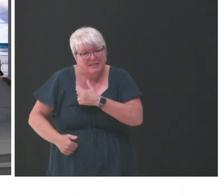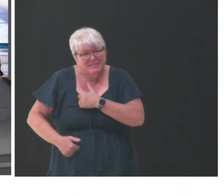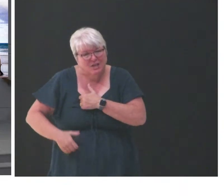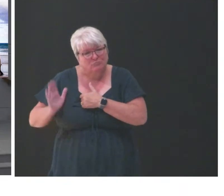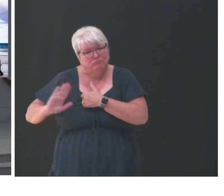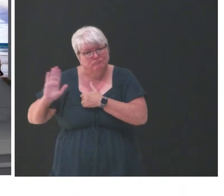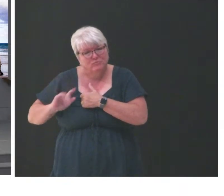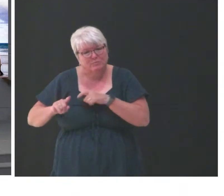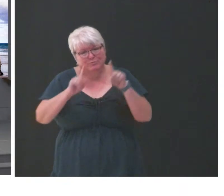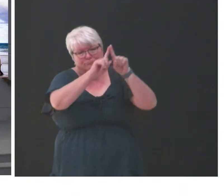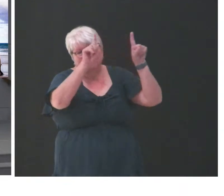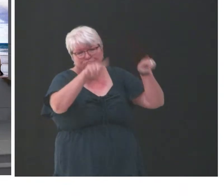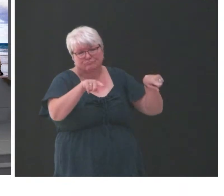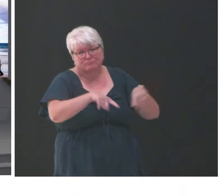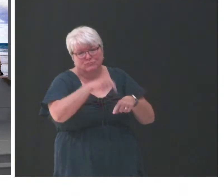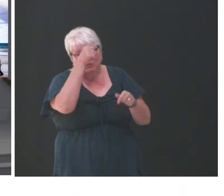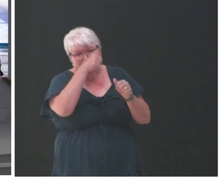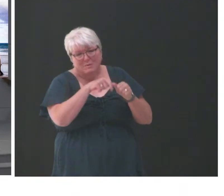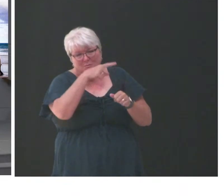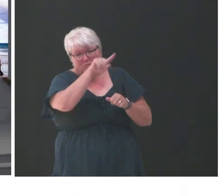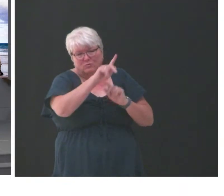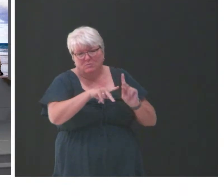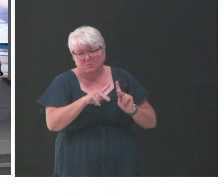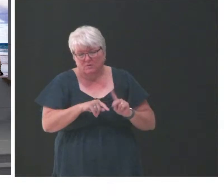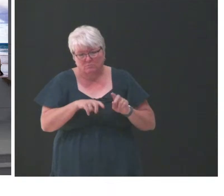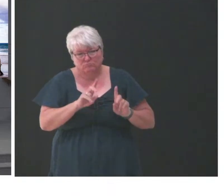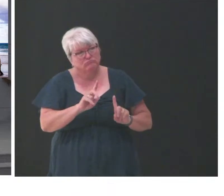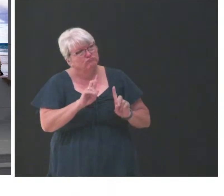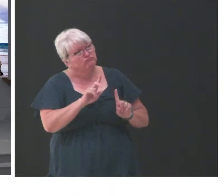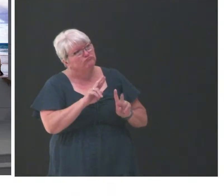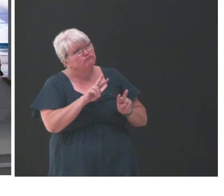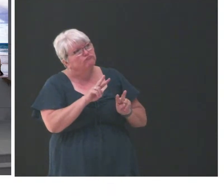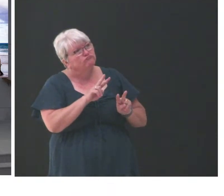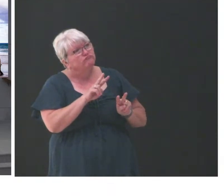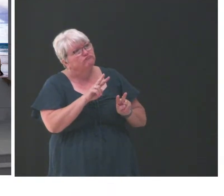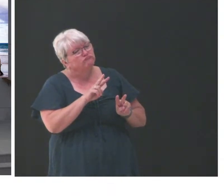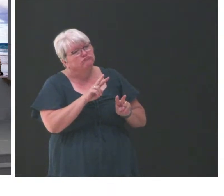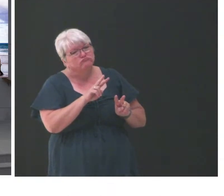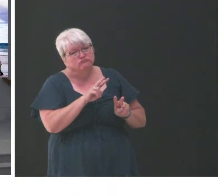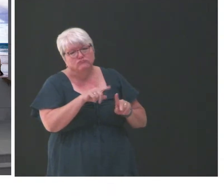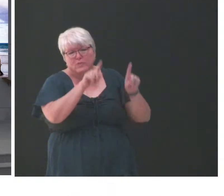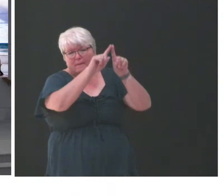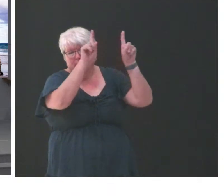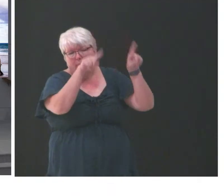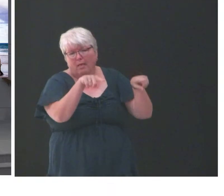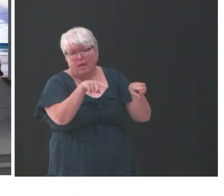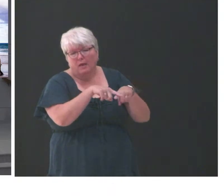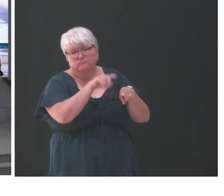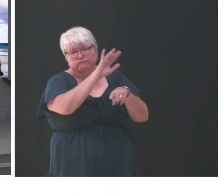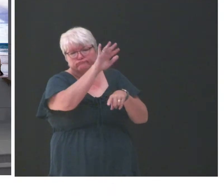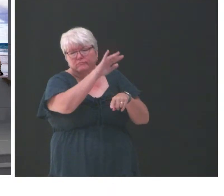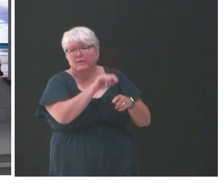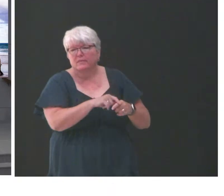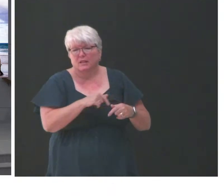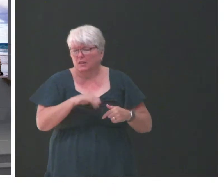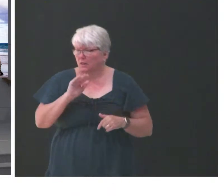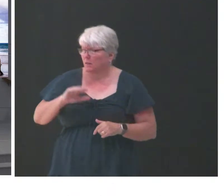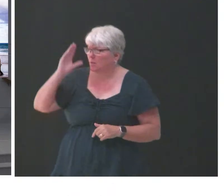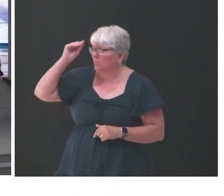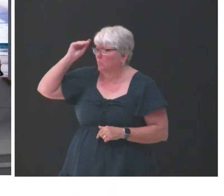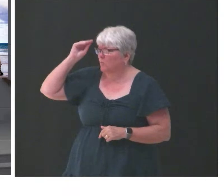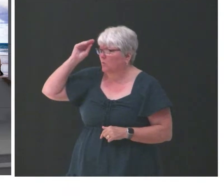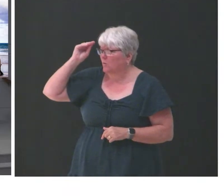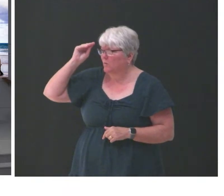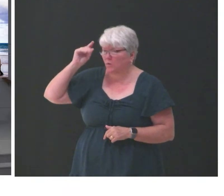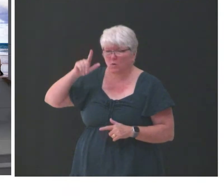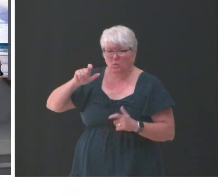to memorialize and remember them. And they both stood there kind of somberly for a few minutes looking at that plaque, and finally the little boy